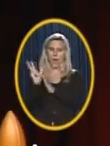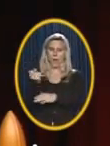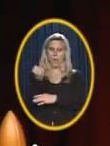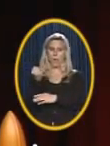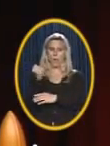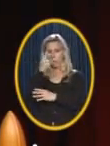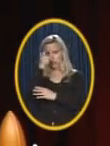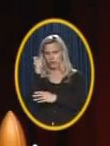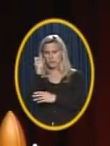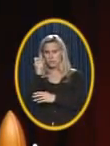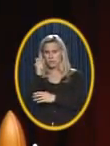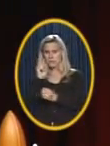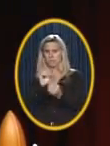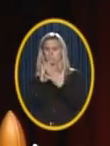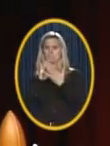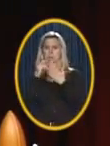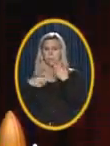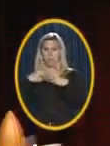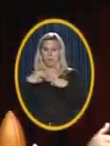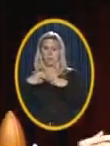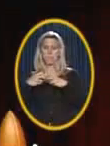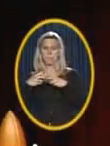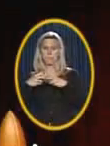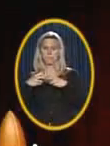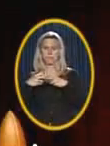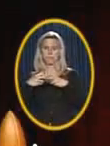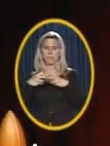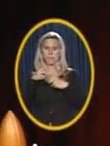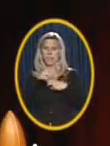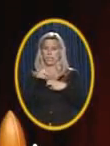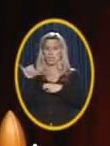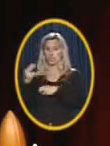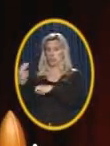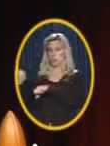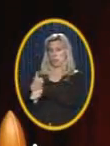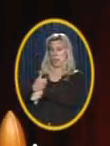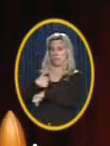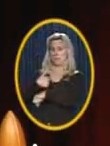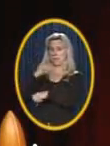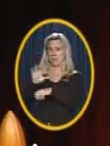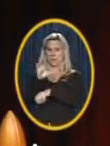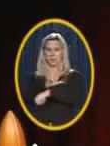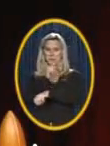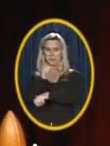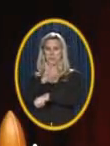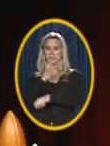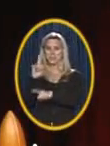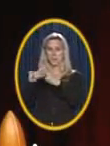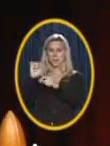because we ran into a problem with the, John blaming it on me, I guess the computers weren't talking to one another.